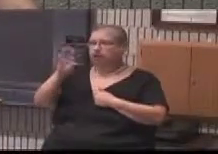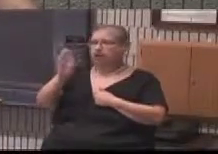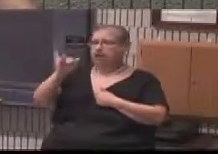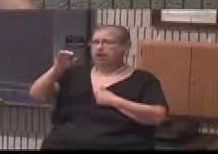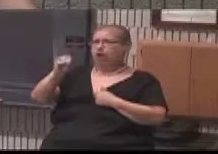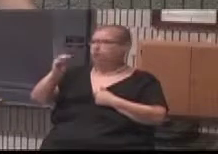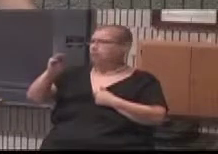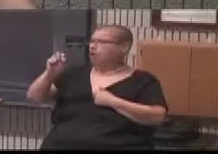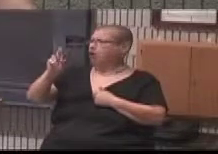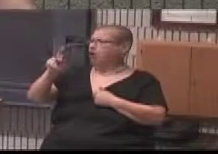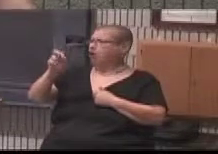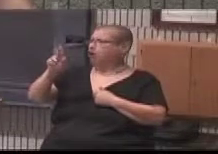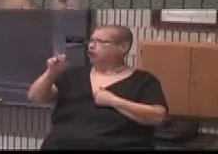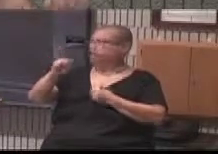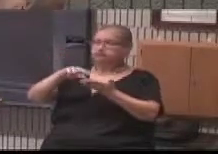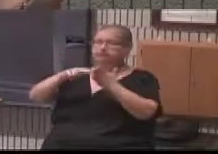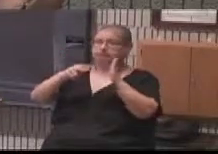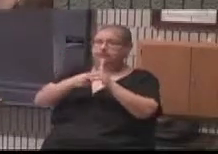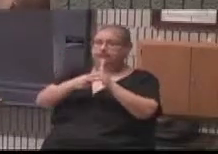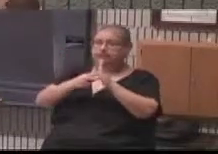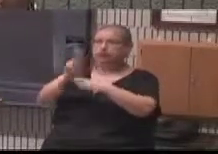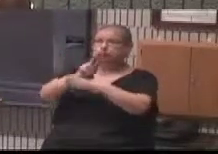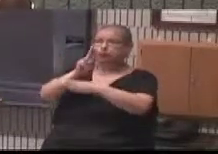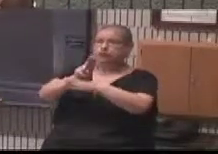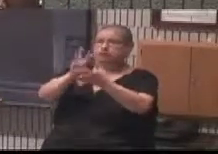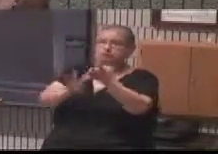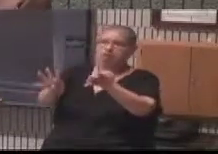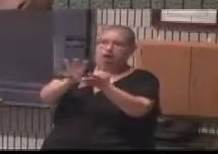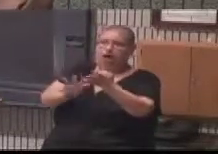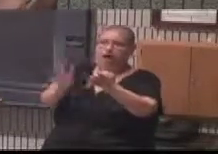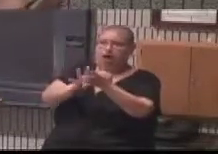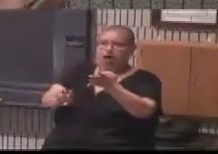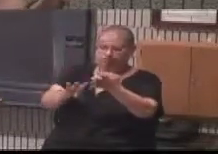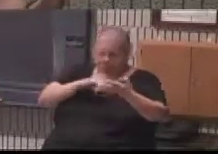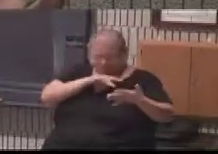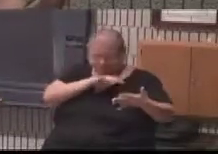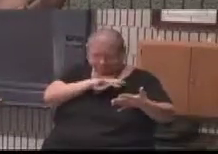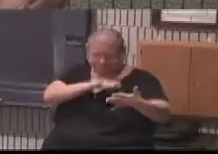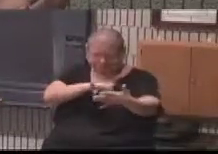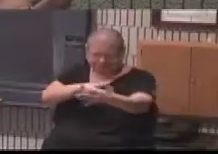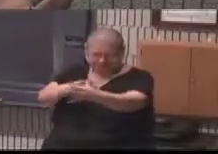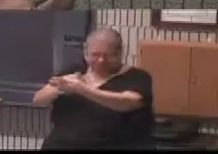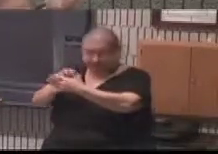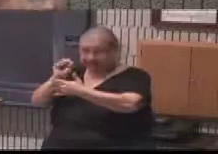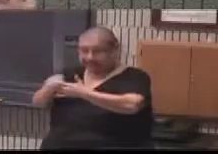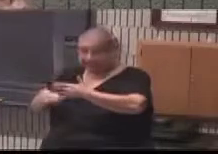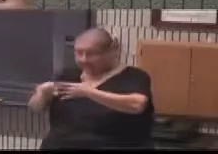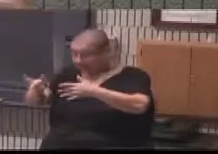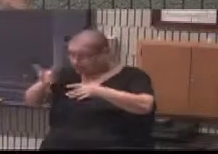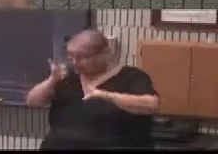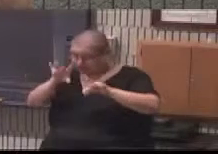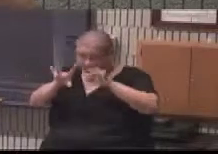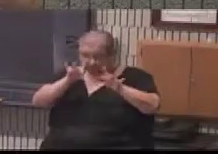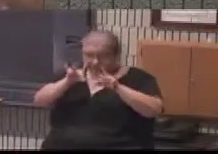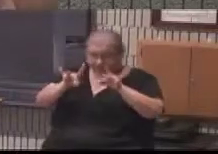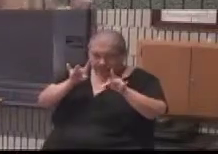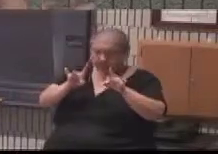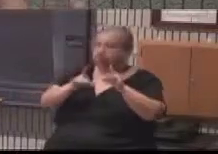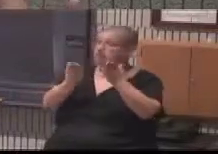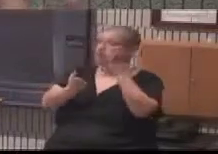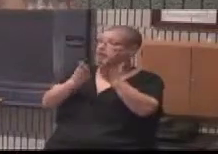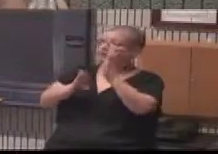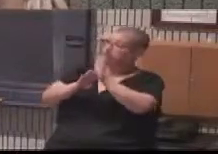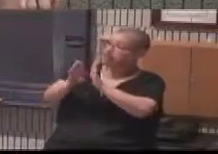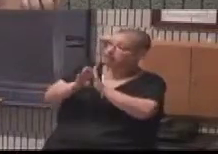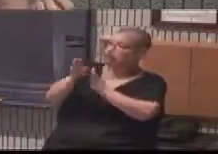taking blood to see if there are certain biomarkers in people where we can develop some drugs